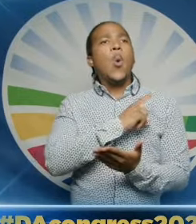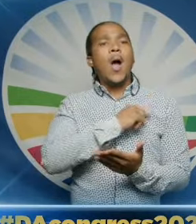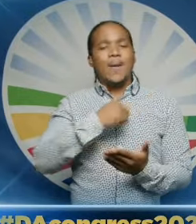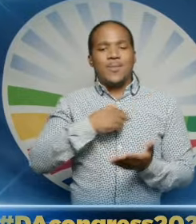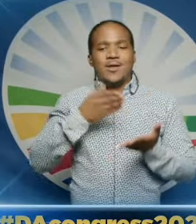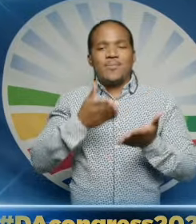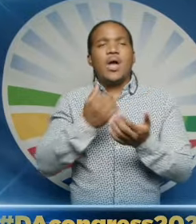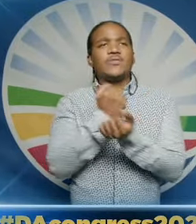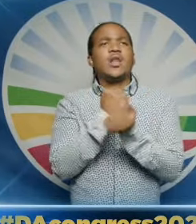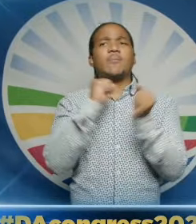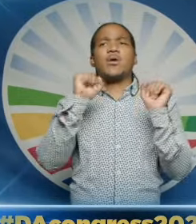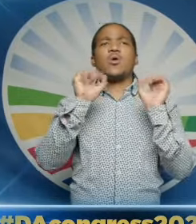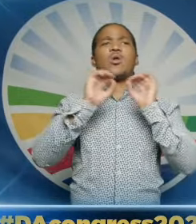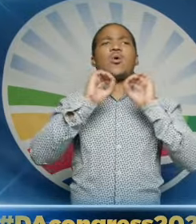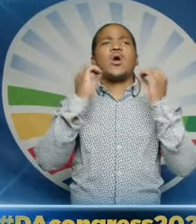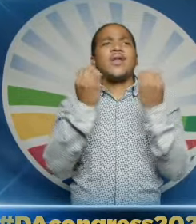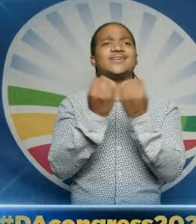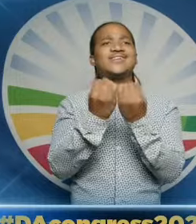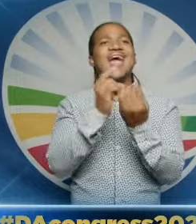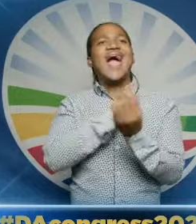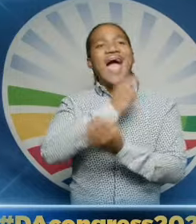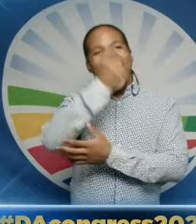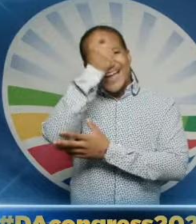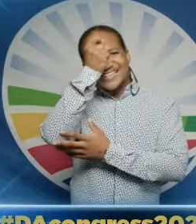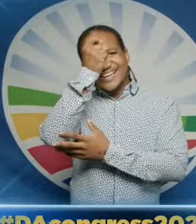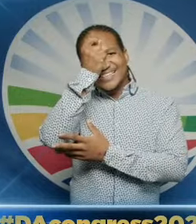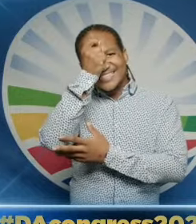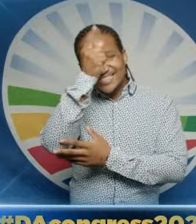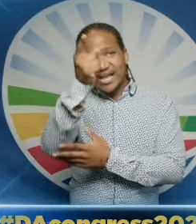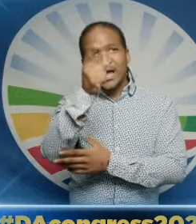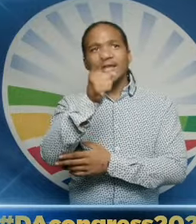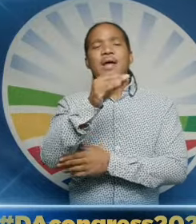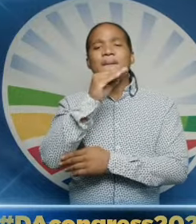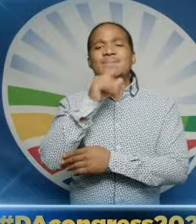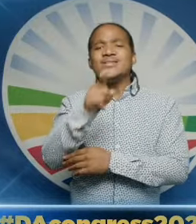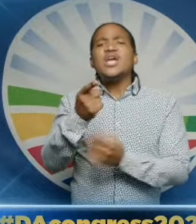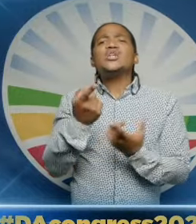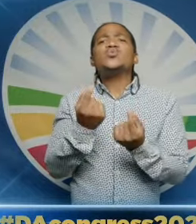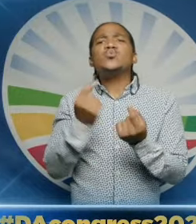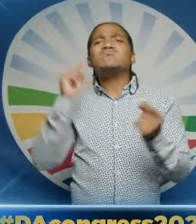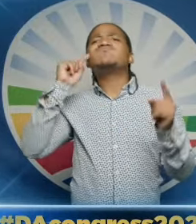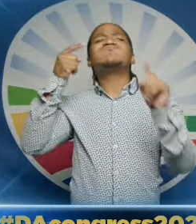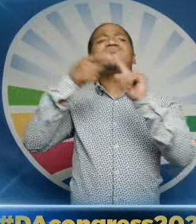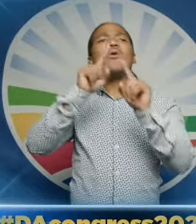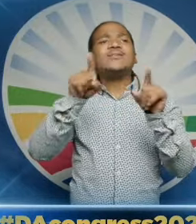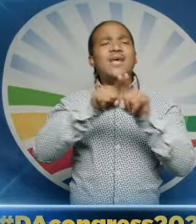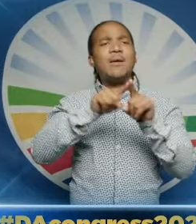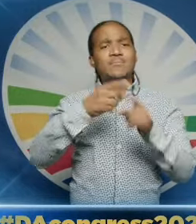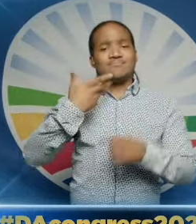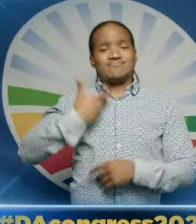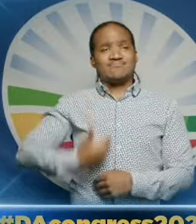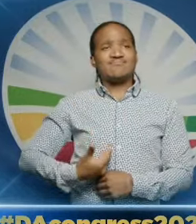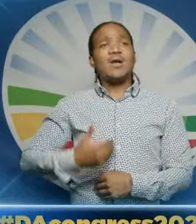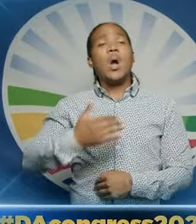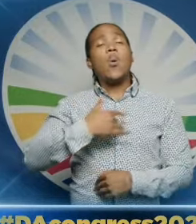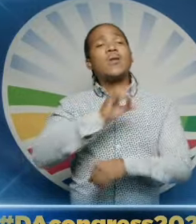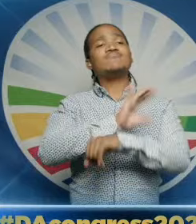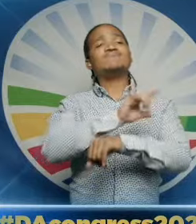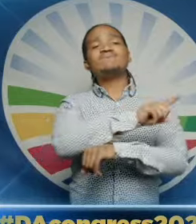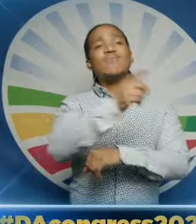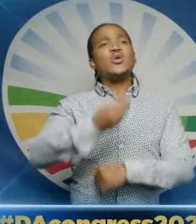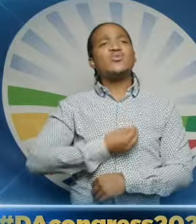liberal organization, because I understand its roots and I understand what it's trying to do. Nam njengoChris ndifuna ukuthi kubantu abatsha into